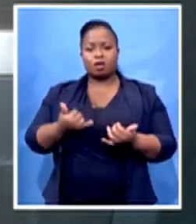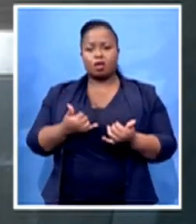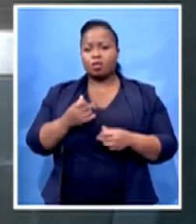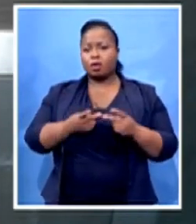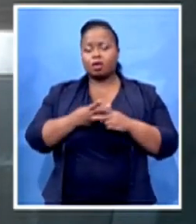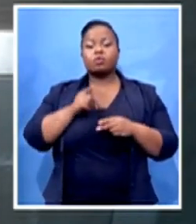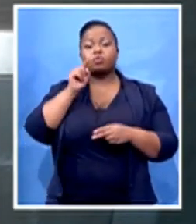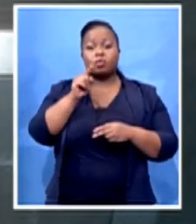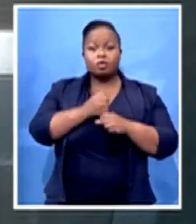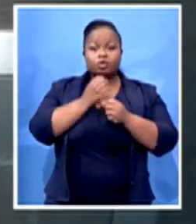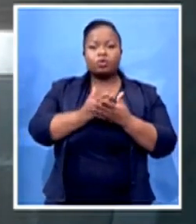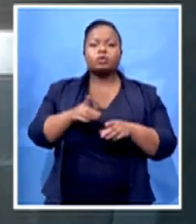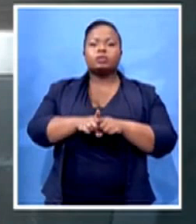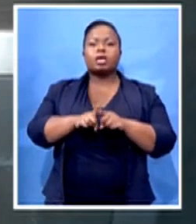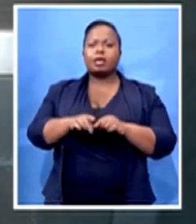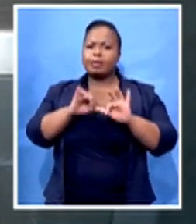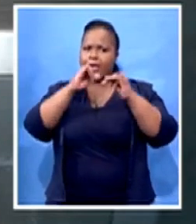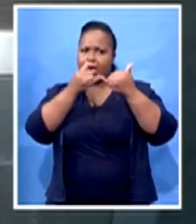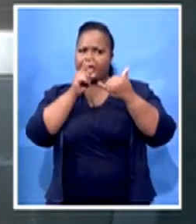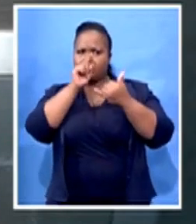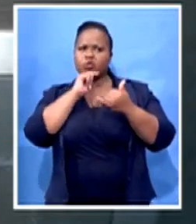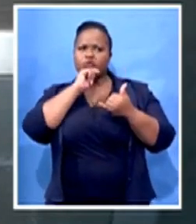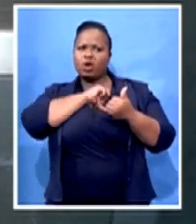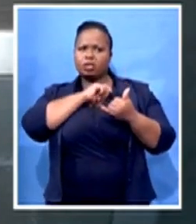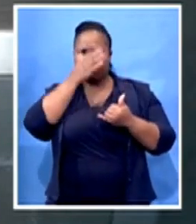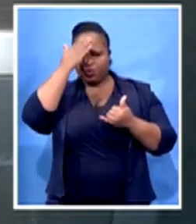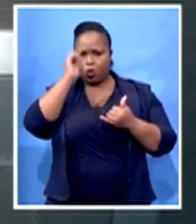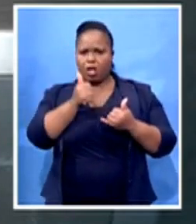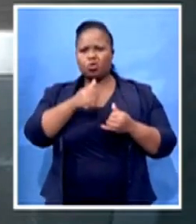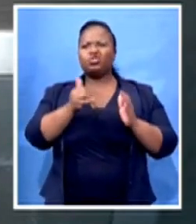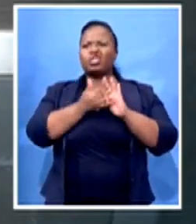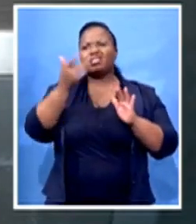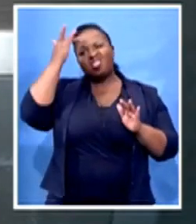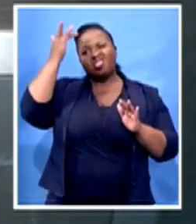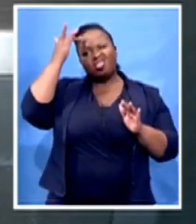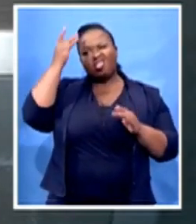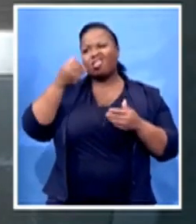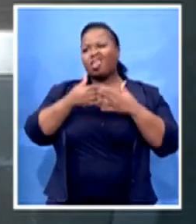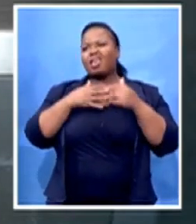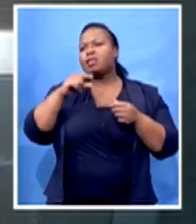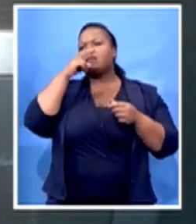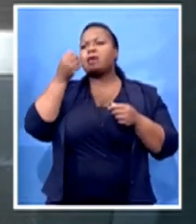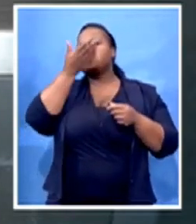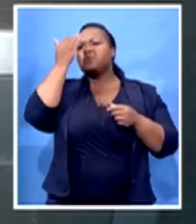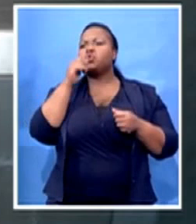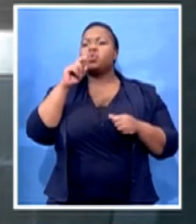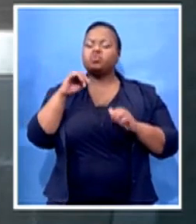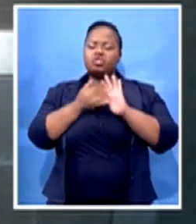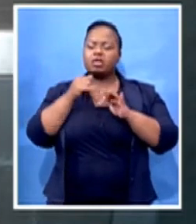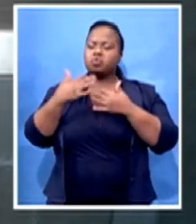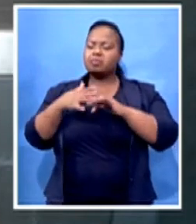it's not from malicious actors or cyber criminals also portraying to be